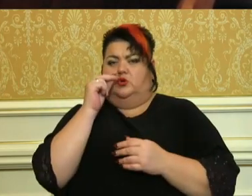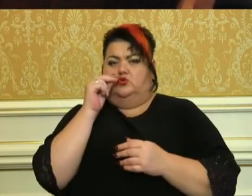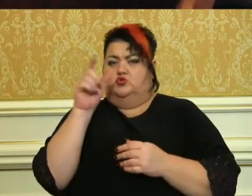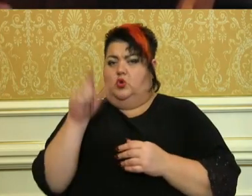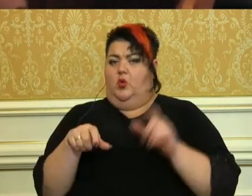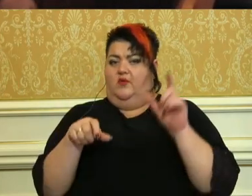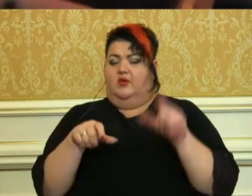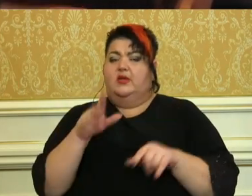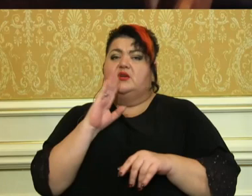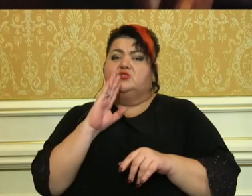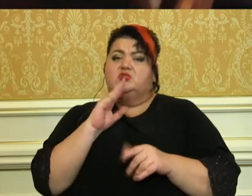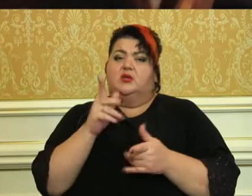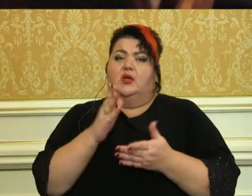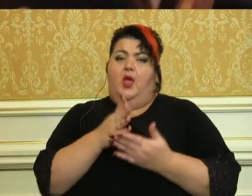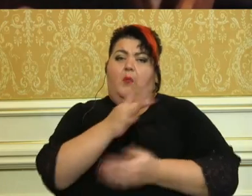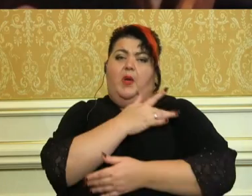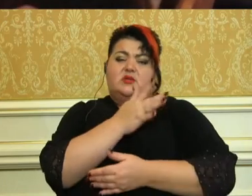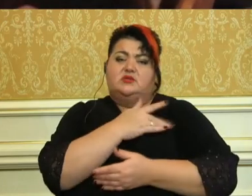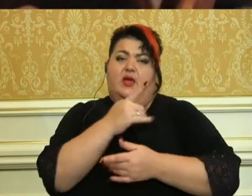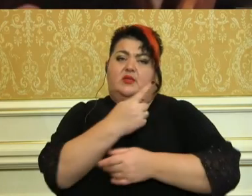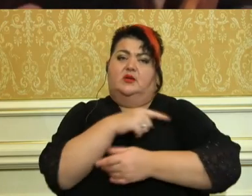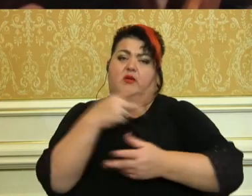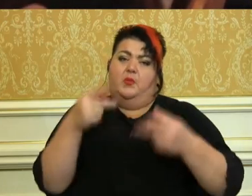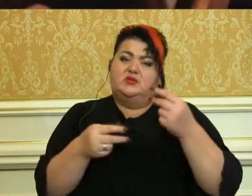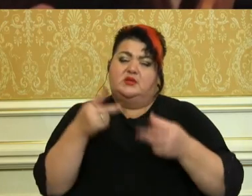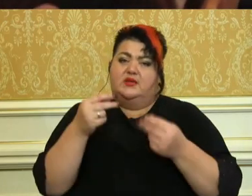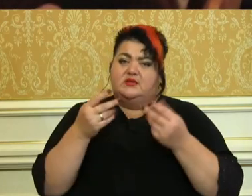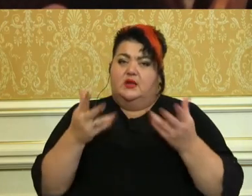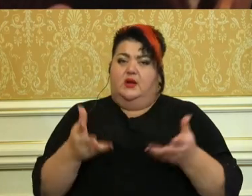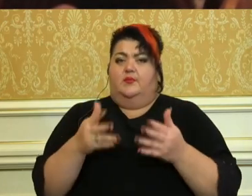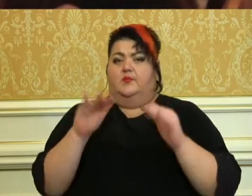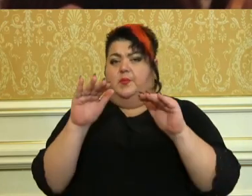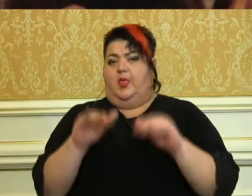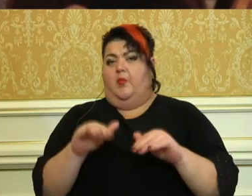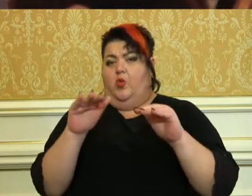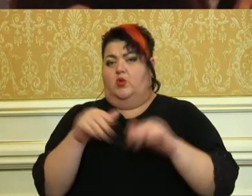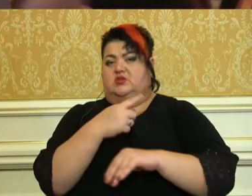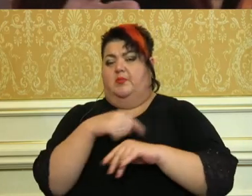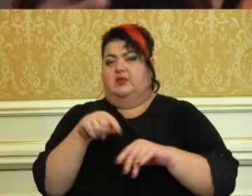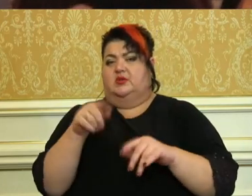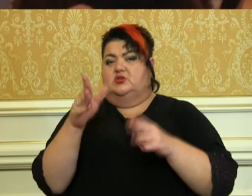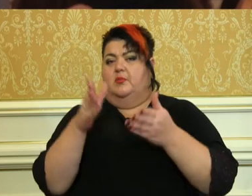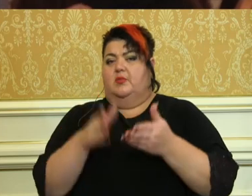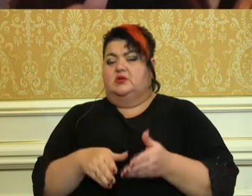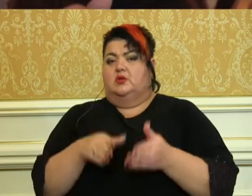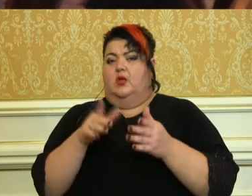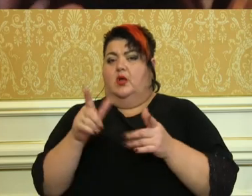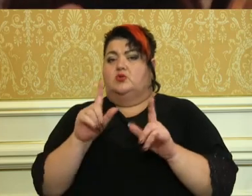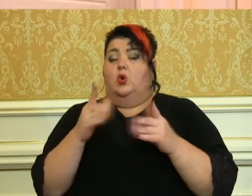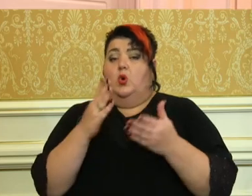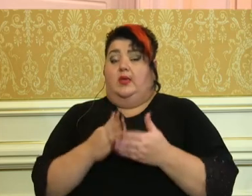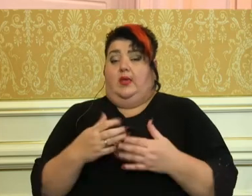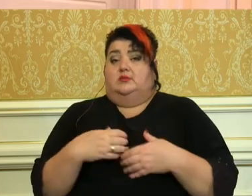this mainly men's profession, but mainly for women. This is the nurses and the other medical